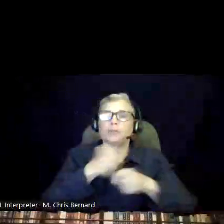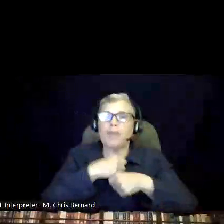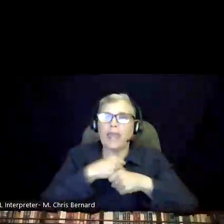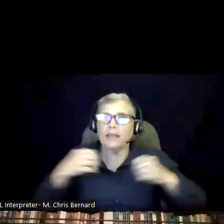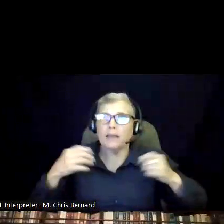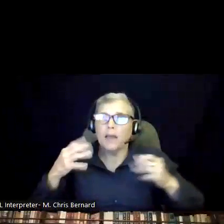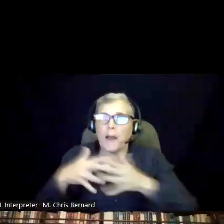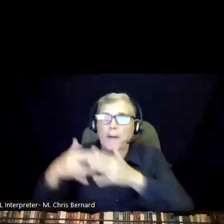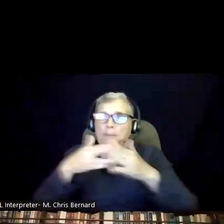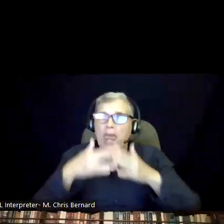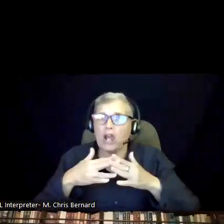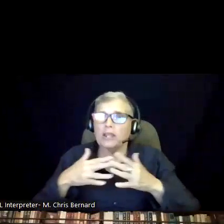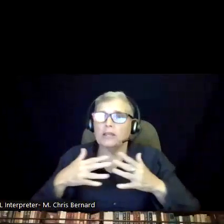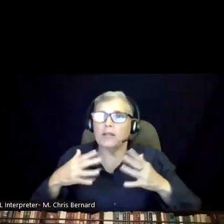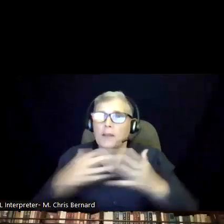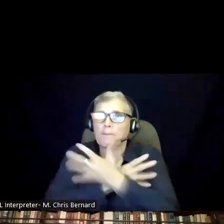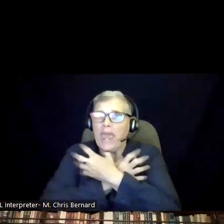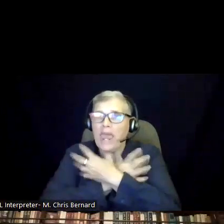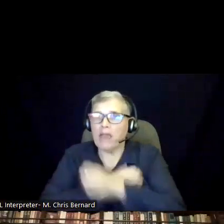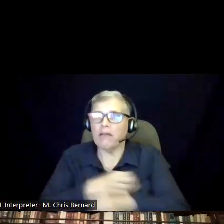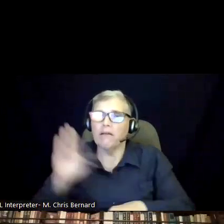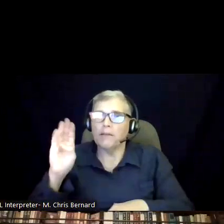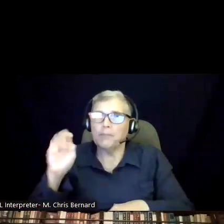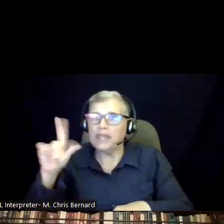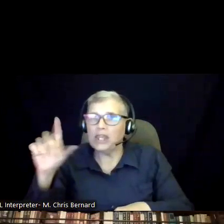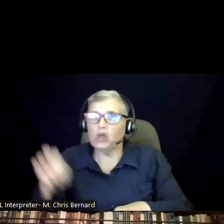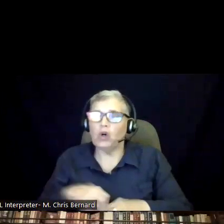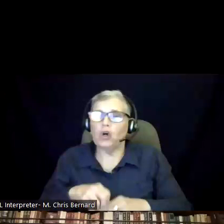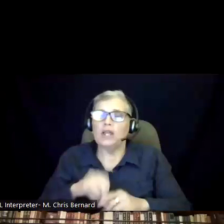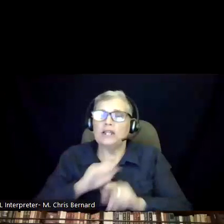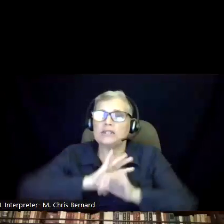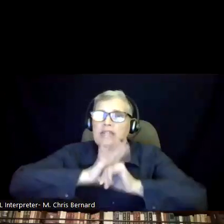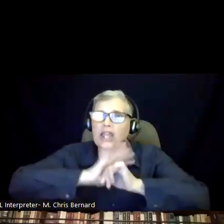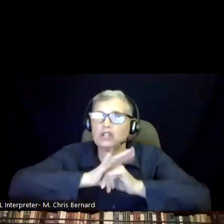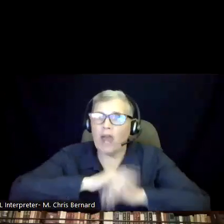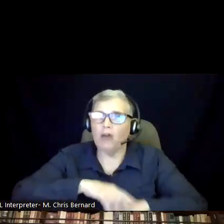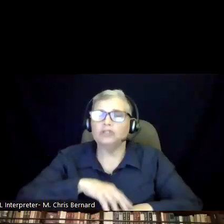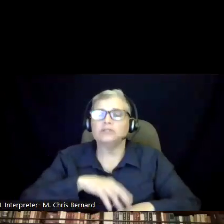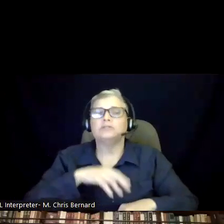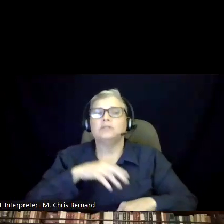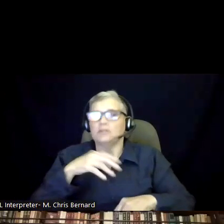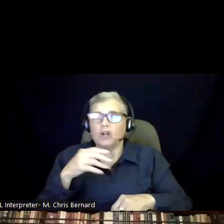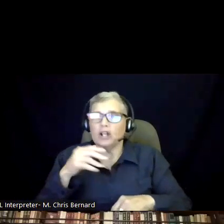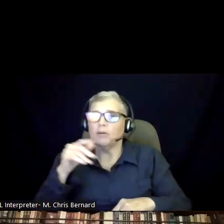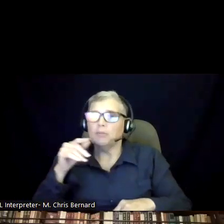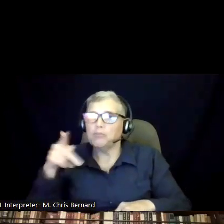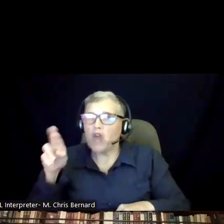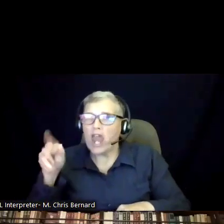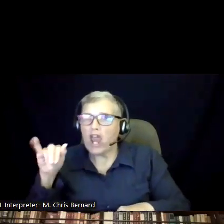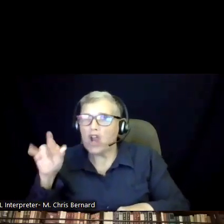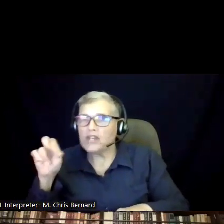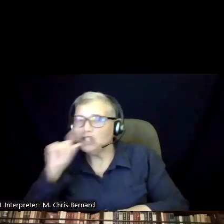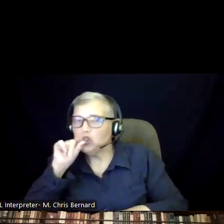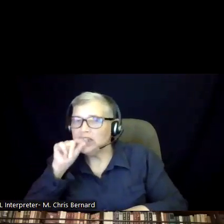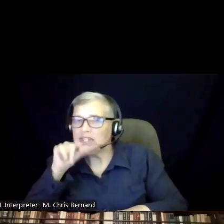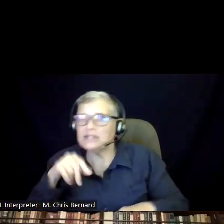beetle, sage grouse, lesser prairie chickens. And there's, in my view, nothing wrong with getting